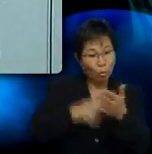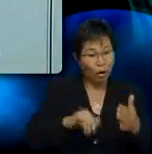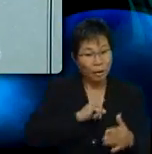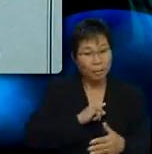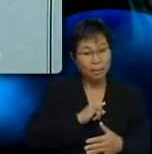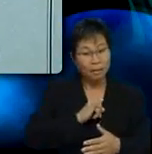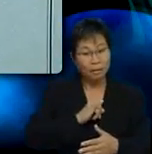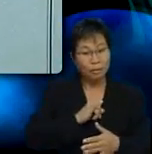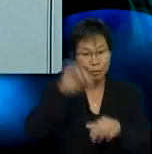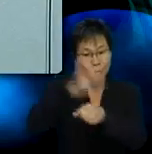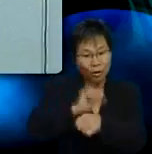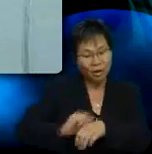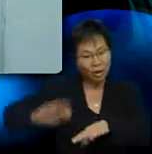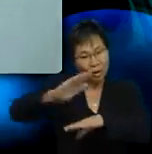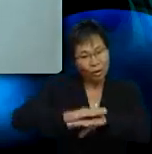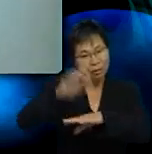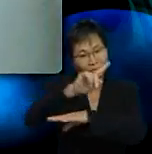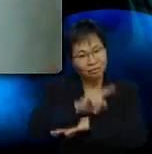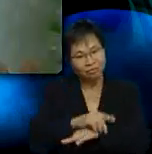have been working on.